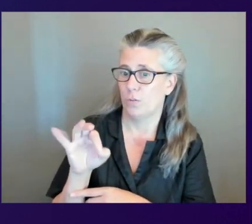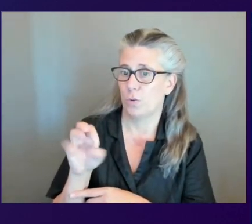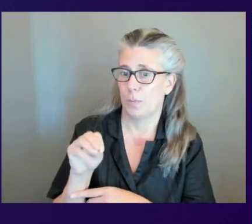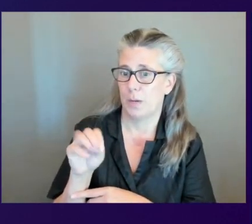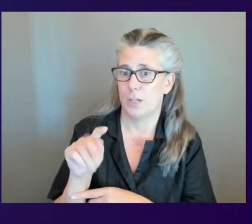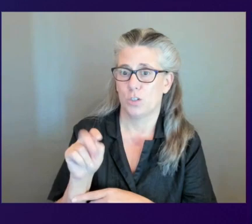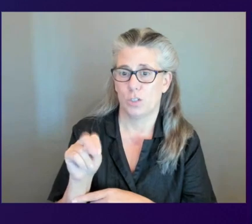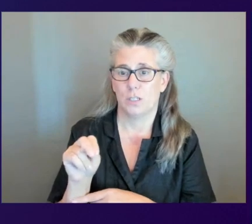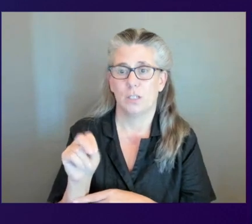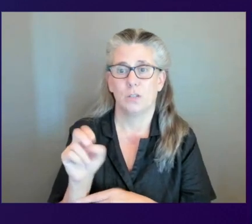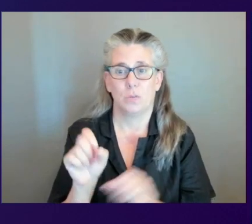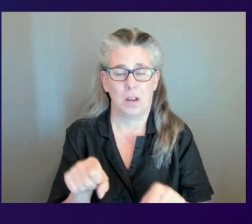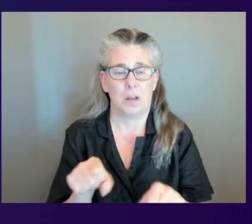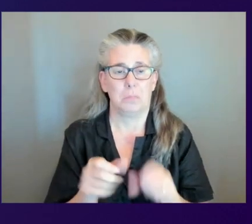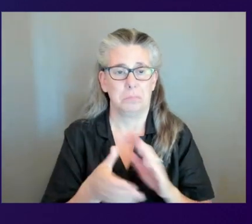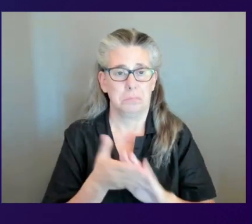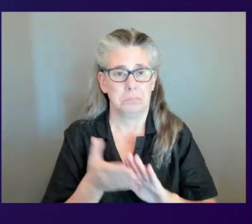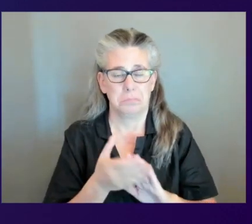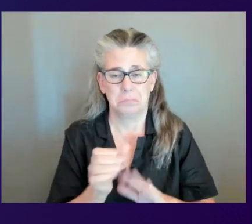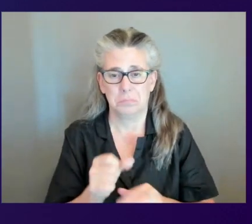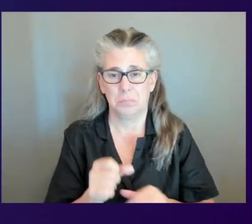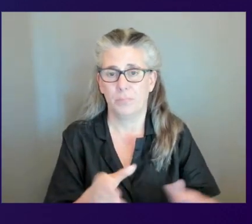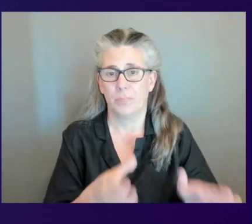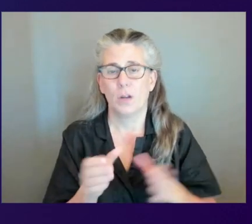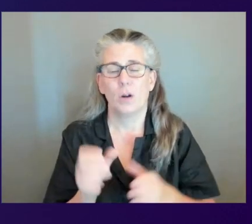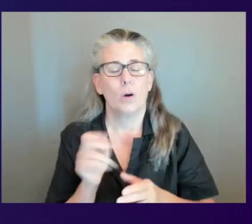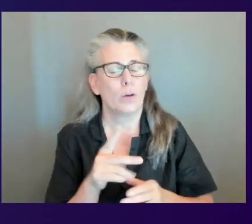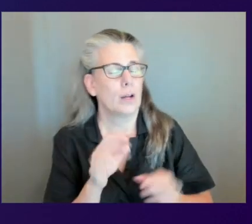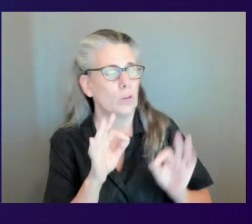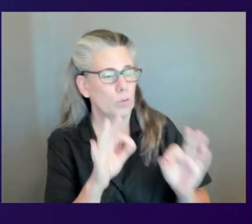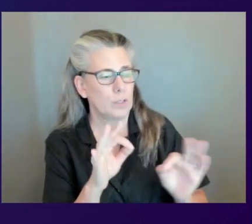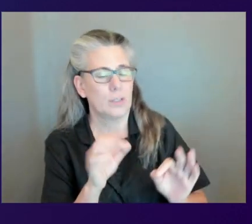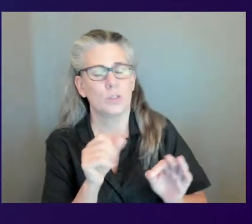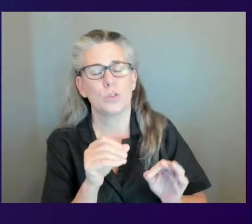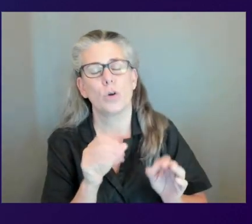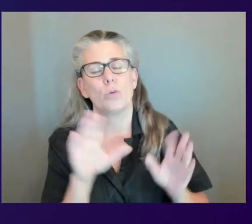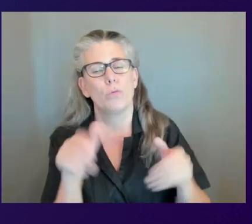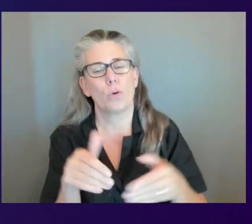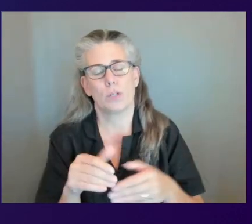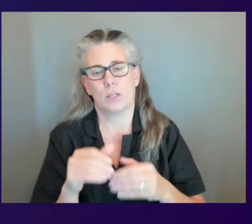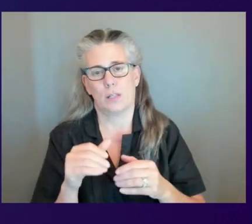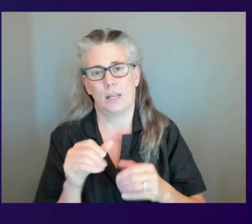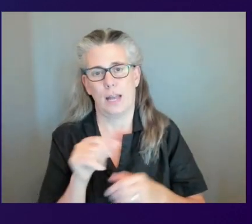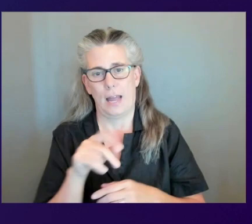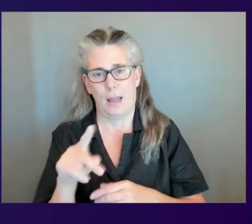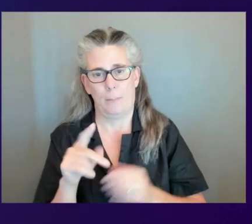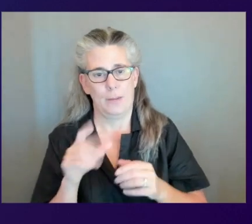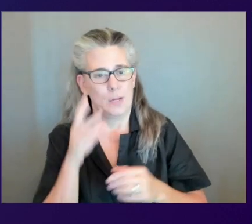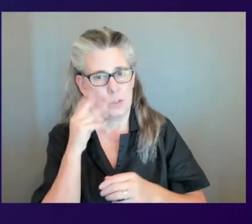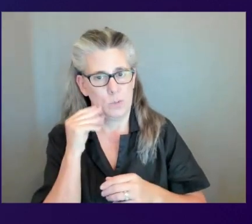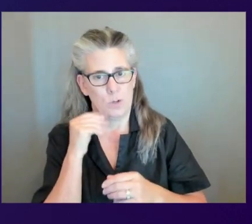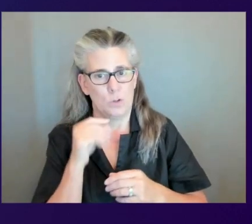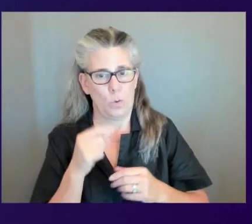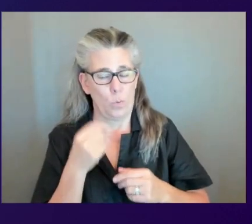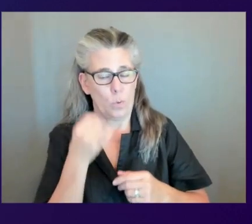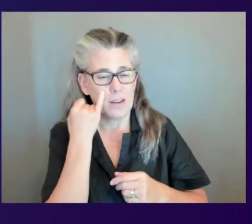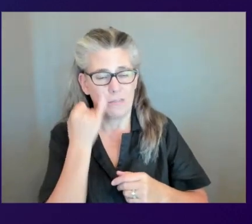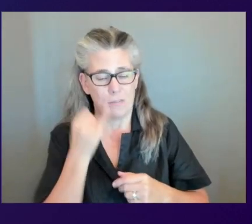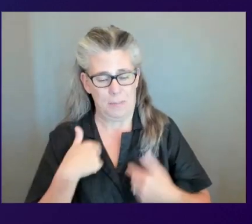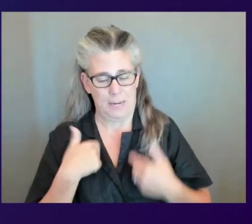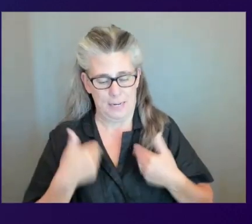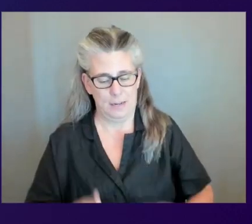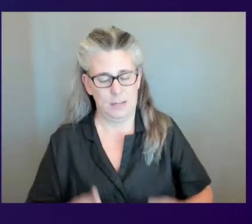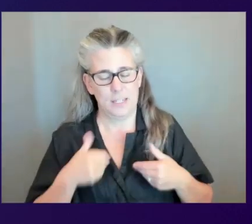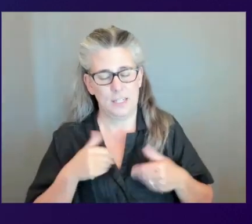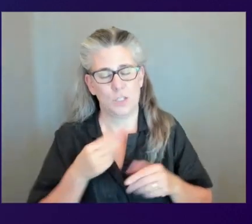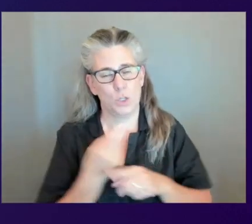that. So we focused a lot on the admin experience. What about me as the user of Workspaces Web? What does it look like when I actually